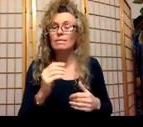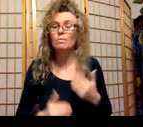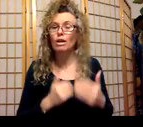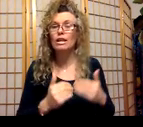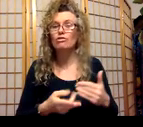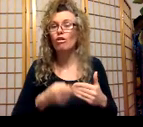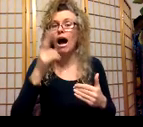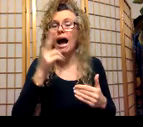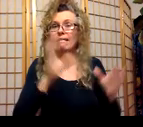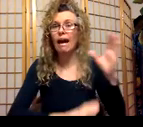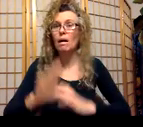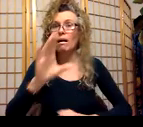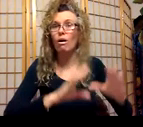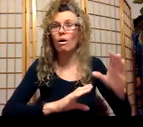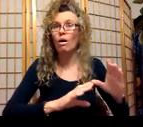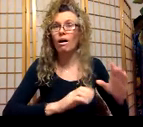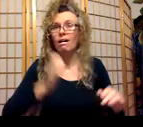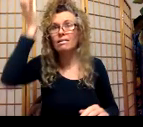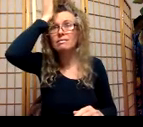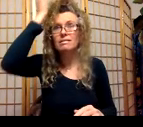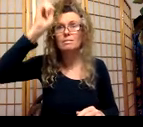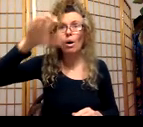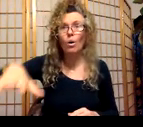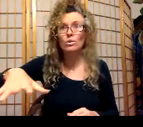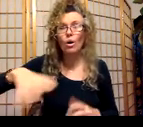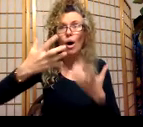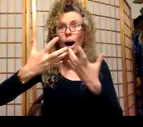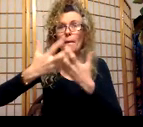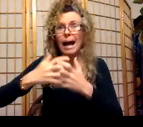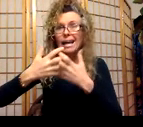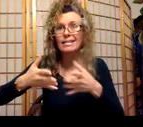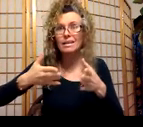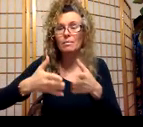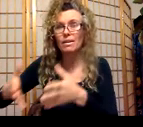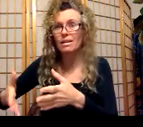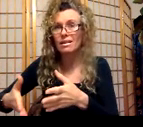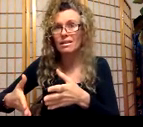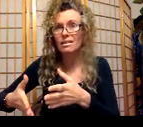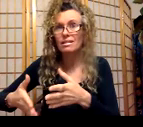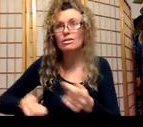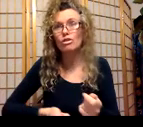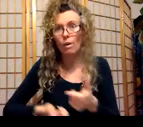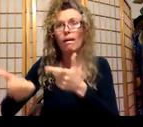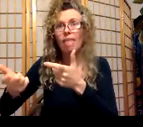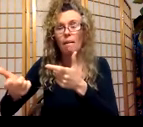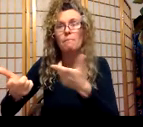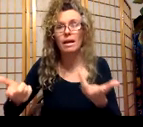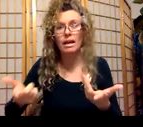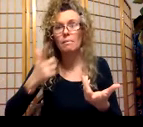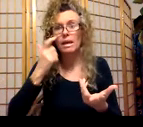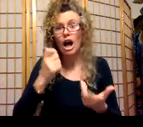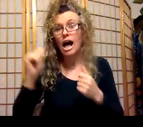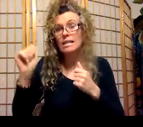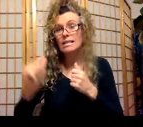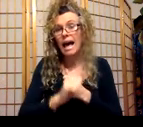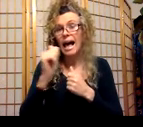through highly chemical disposal mechanisms. moest het worden afgevoerd omdat het because of the hazard it formed